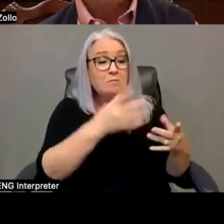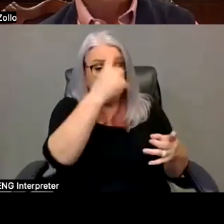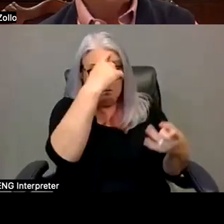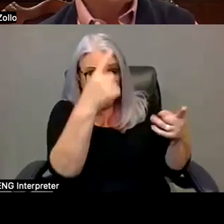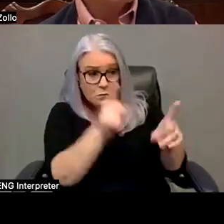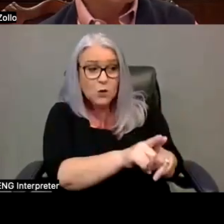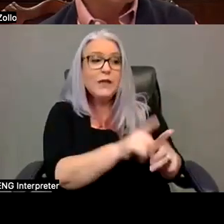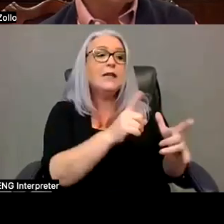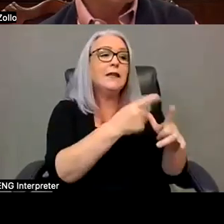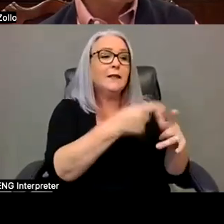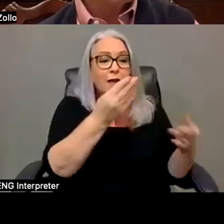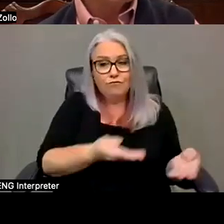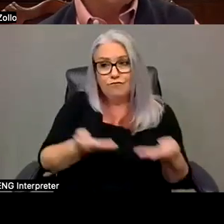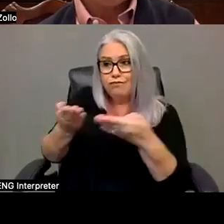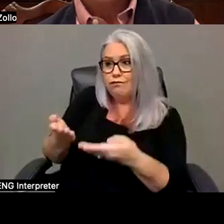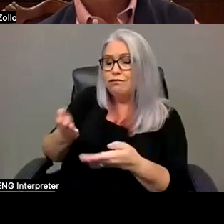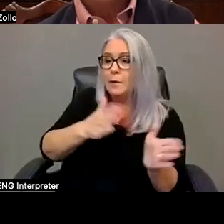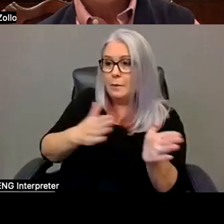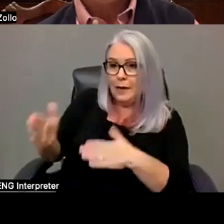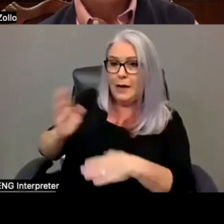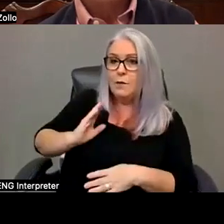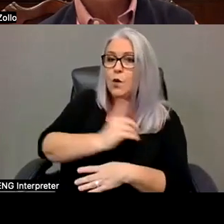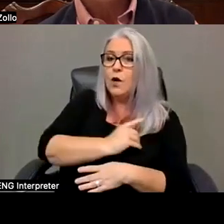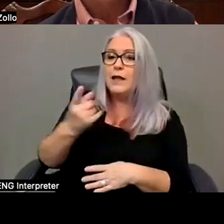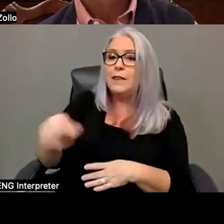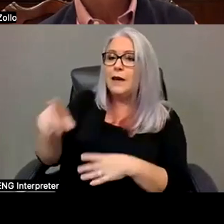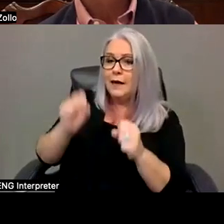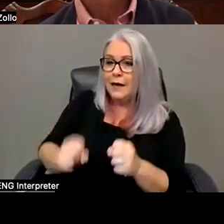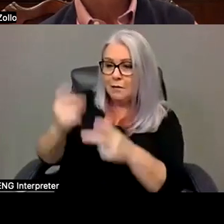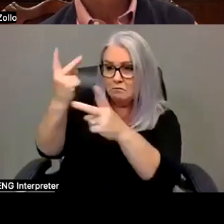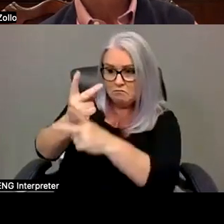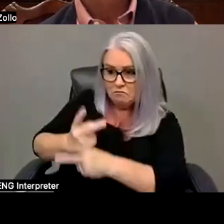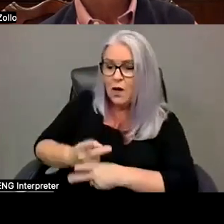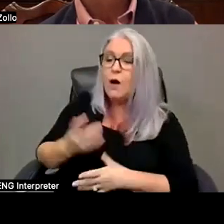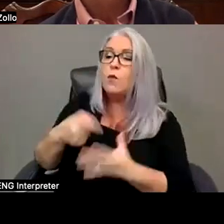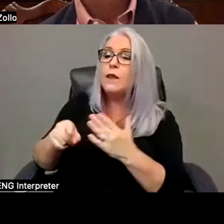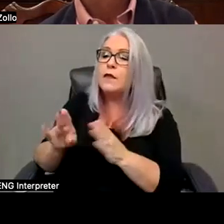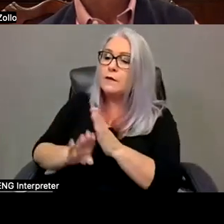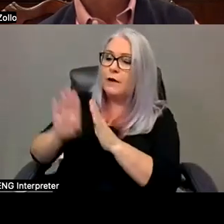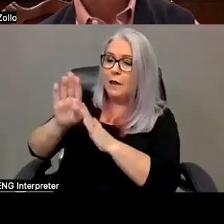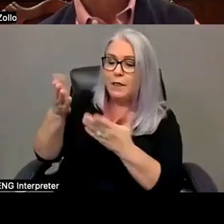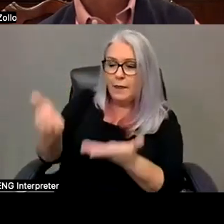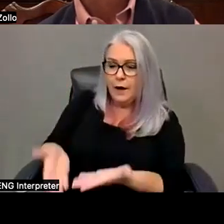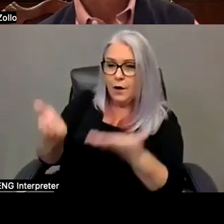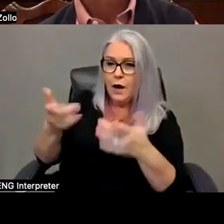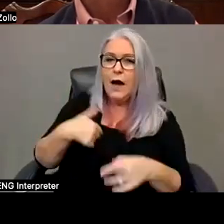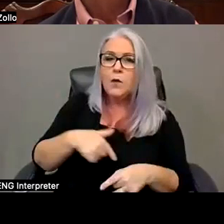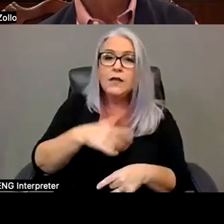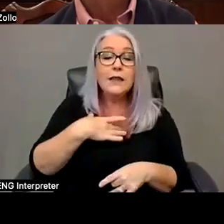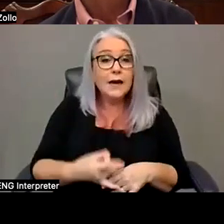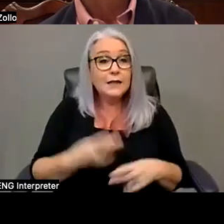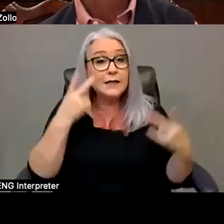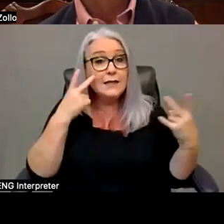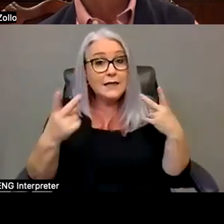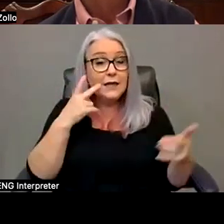can come to the planning board and we could work out a development there. I would like to see the